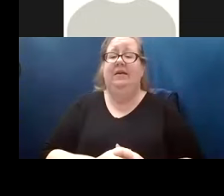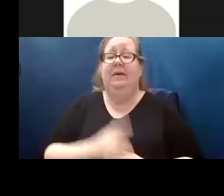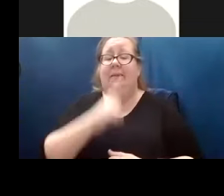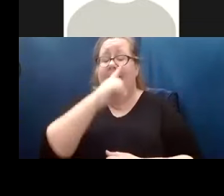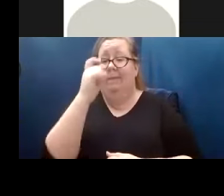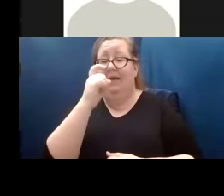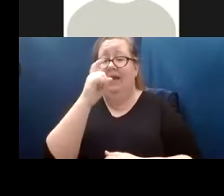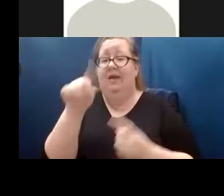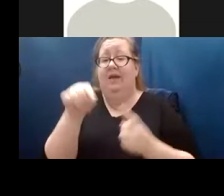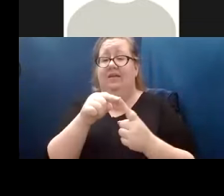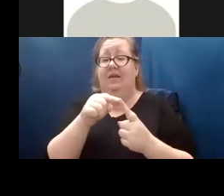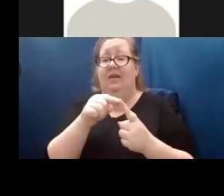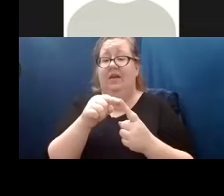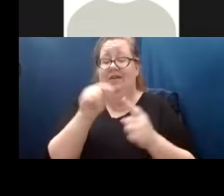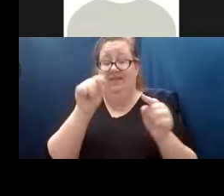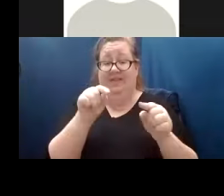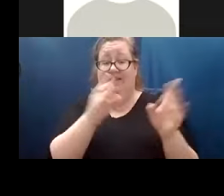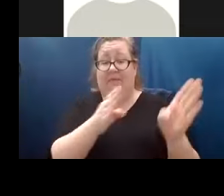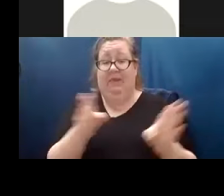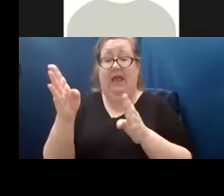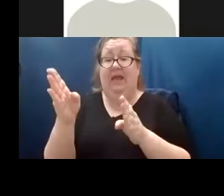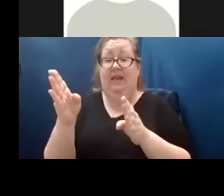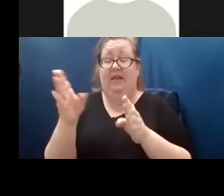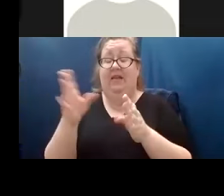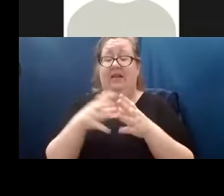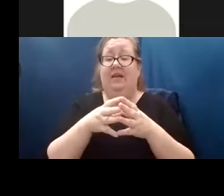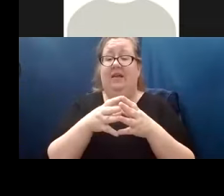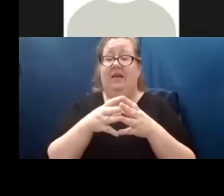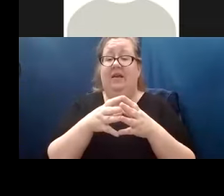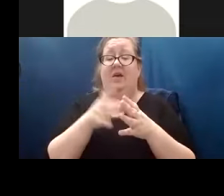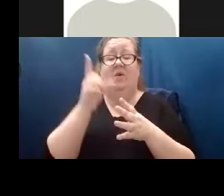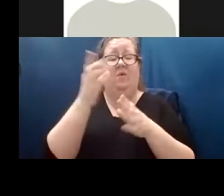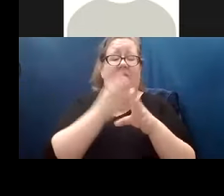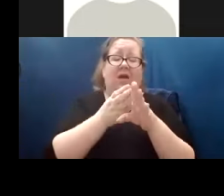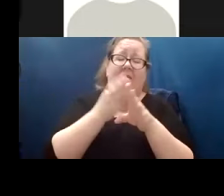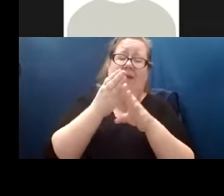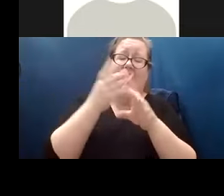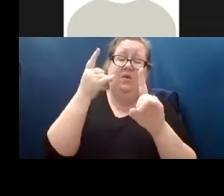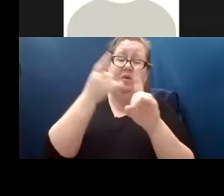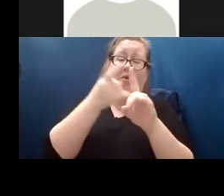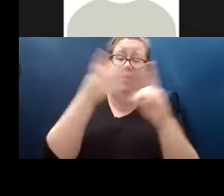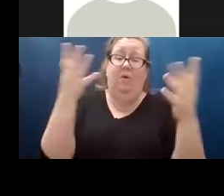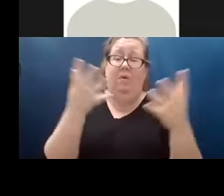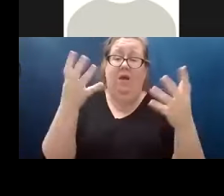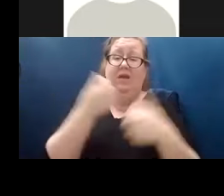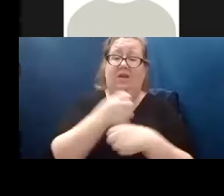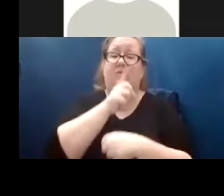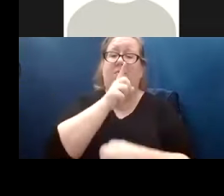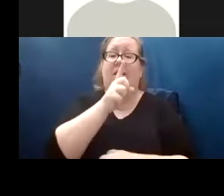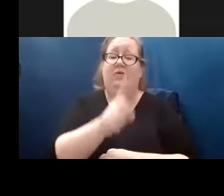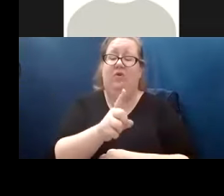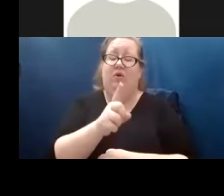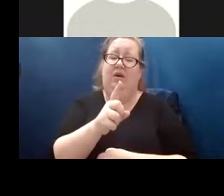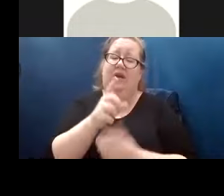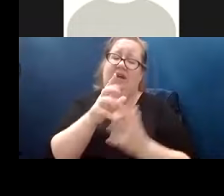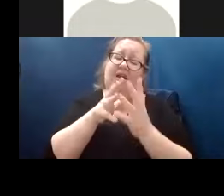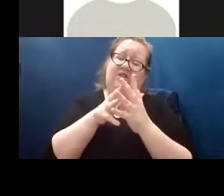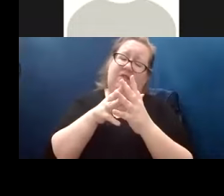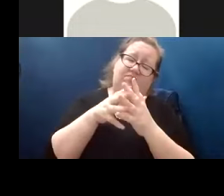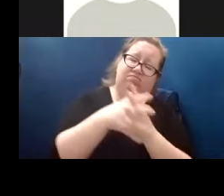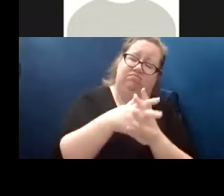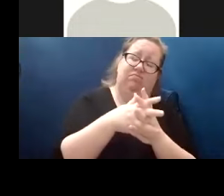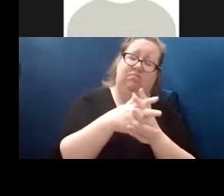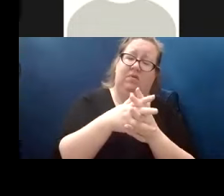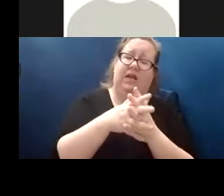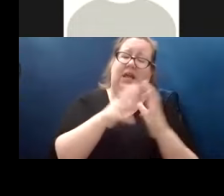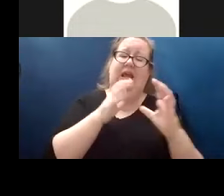we're this plan, one of the major goals is making sure it's rooted in community voice, and